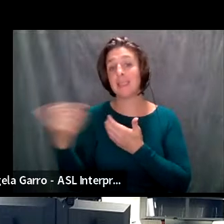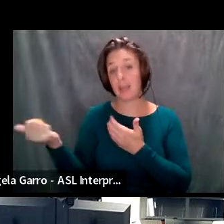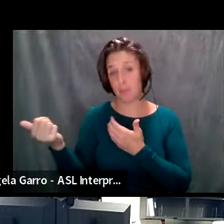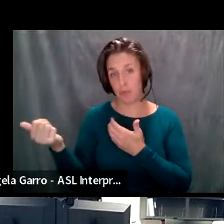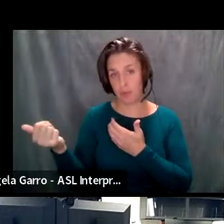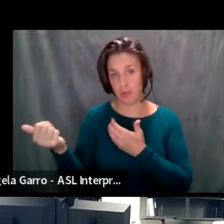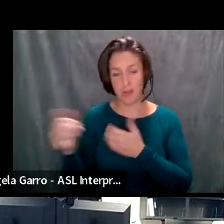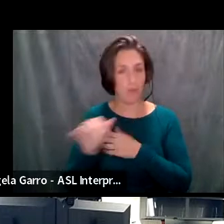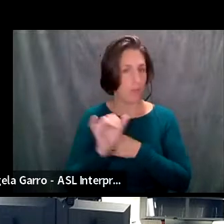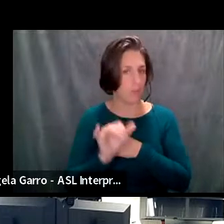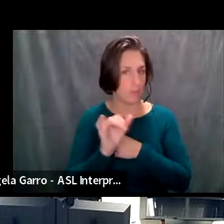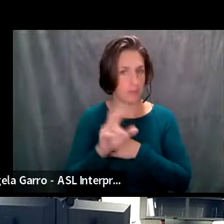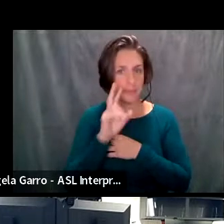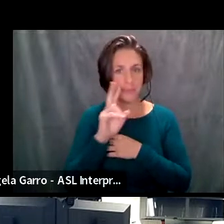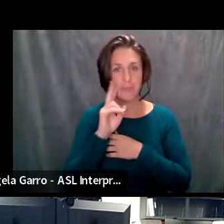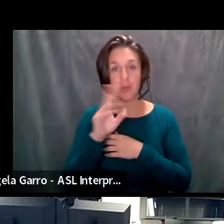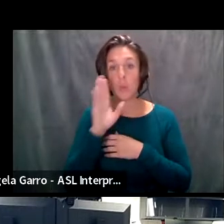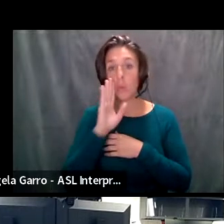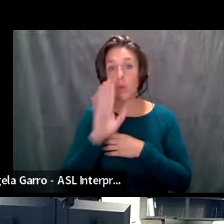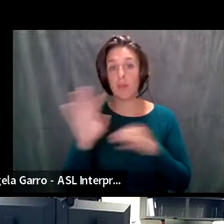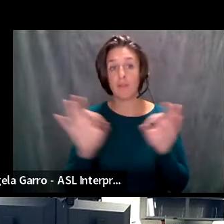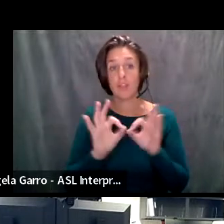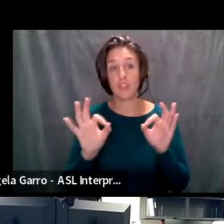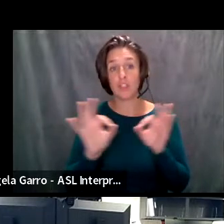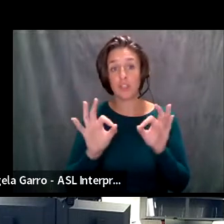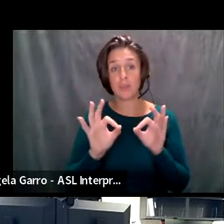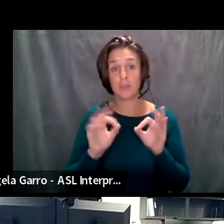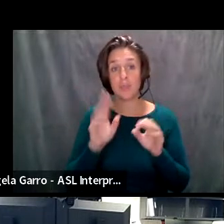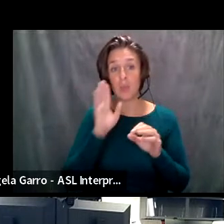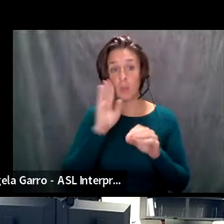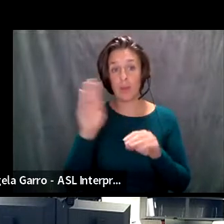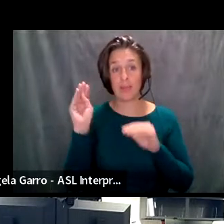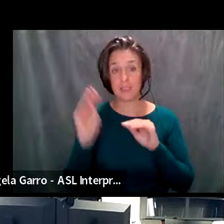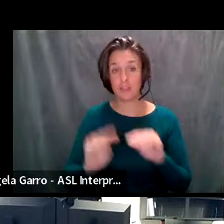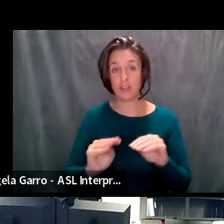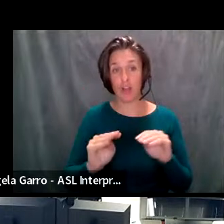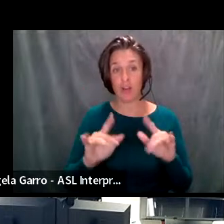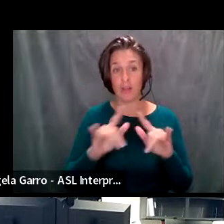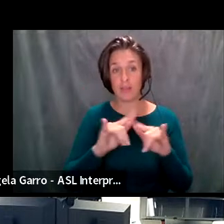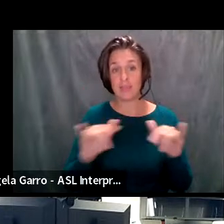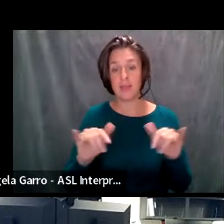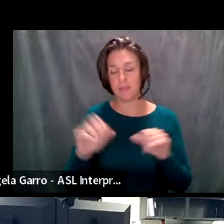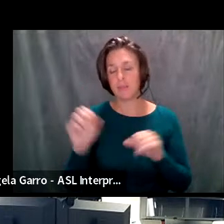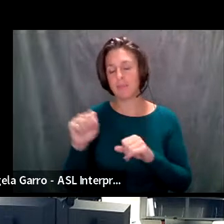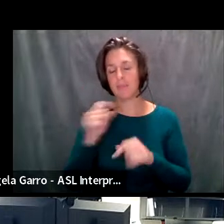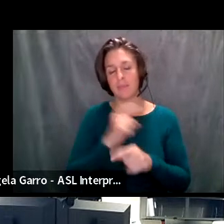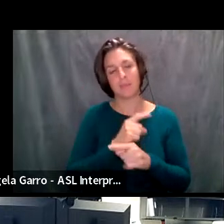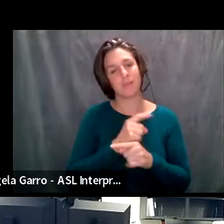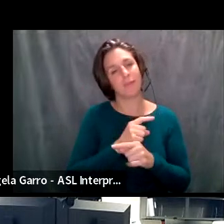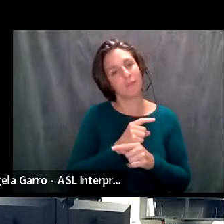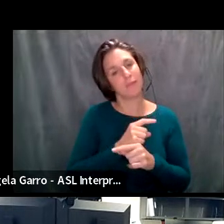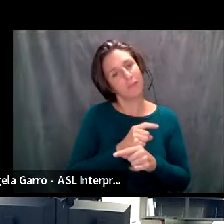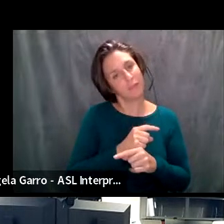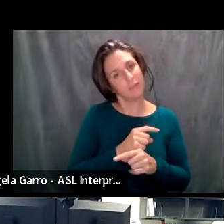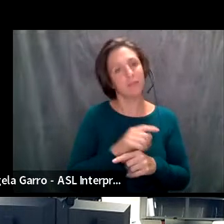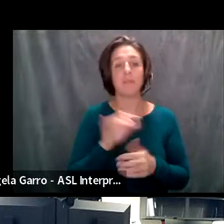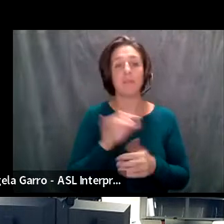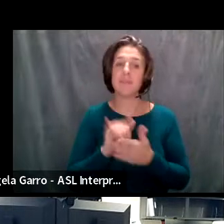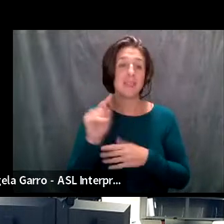I see. And will the furniture be installed at the same time as all? Correct. Okay. All right. That was